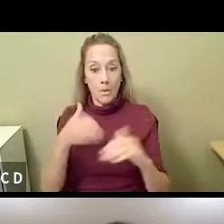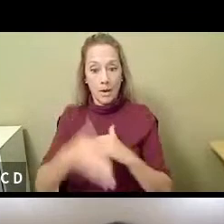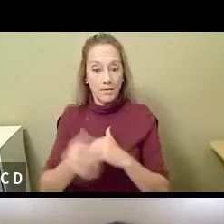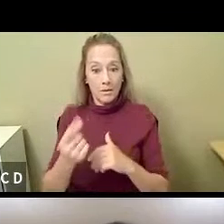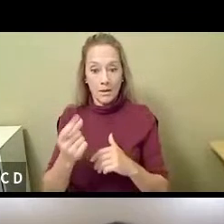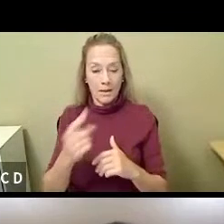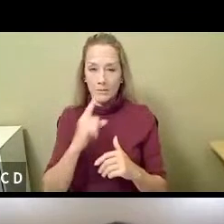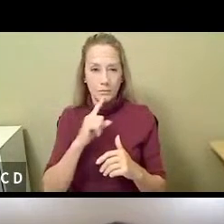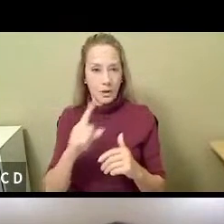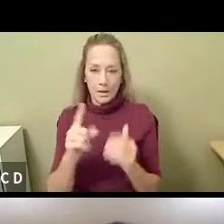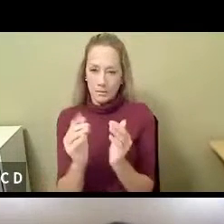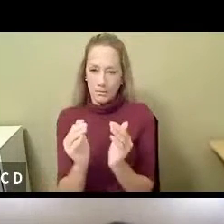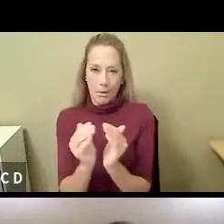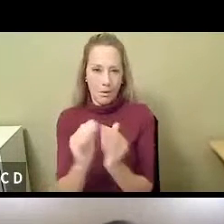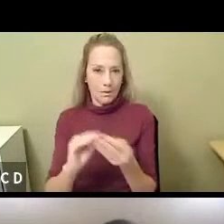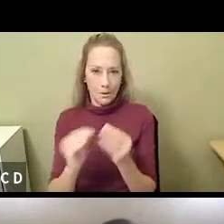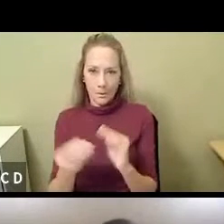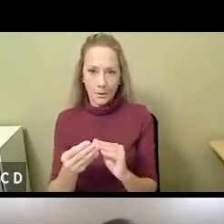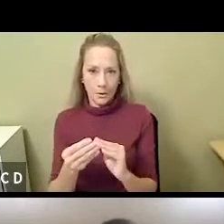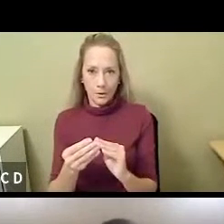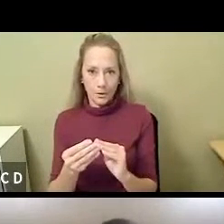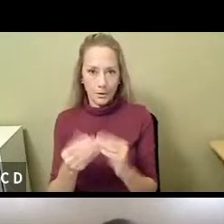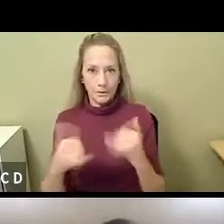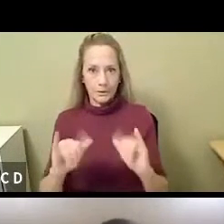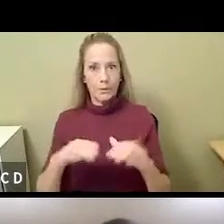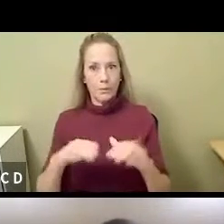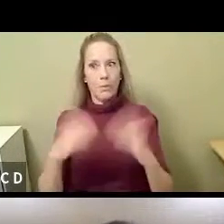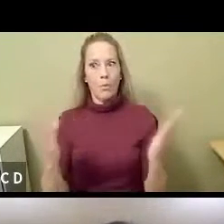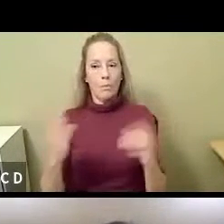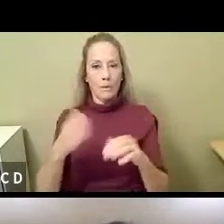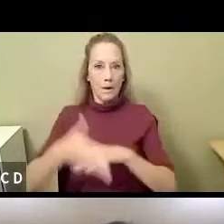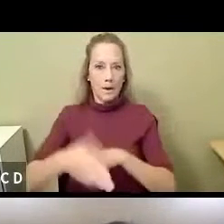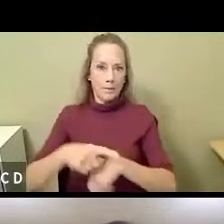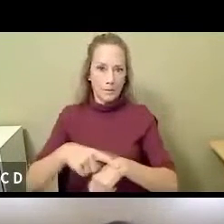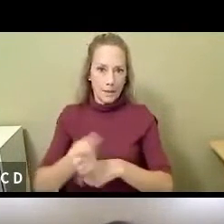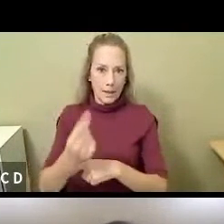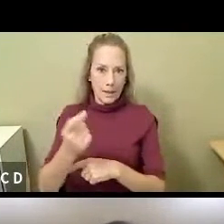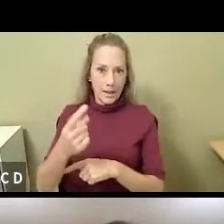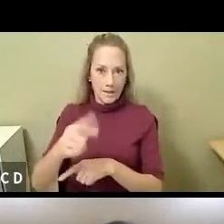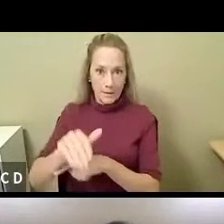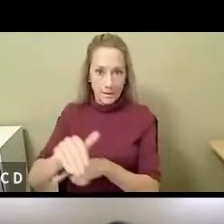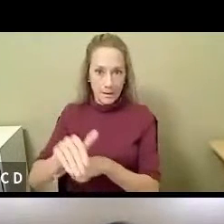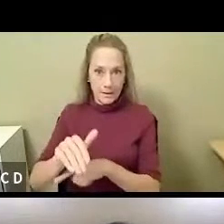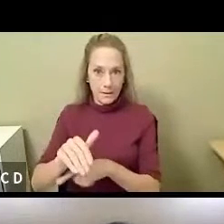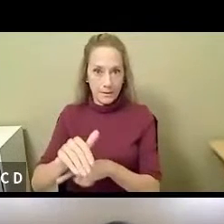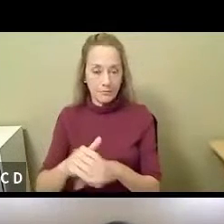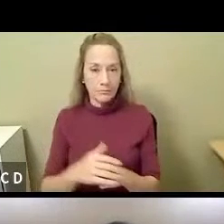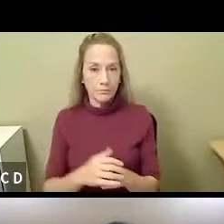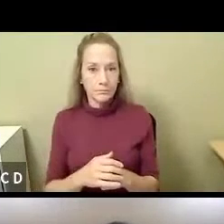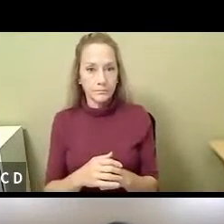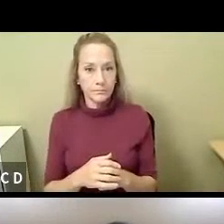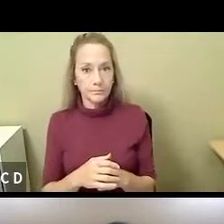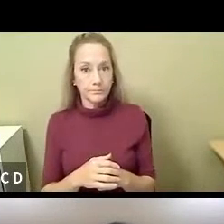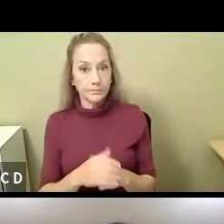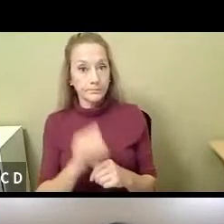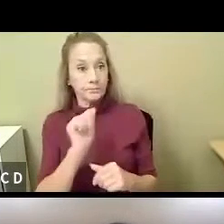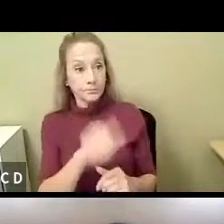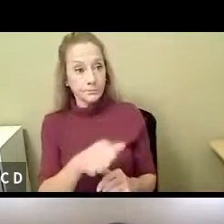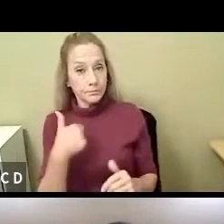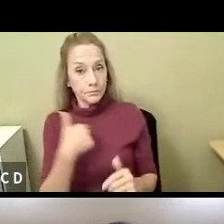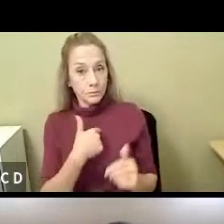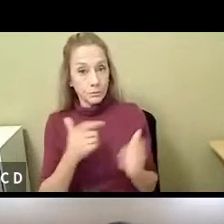very small number that we're talking about at this time. And can we just make a note to encourage folks to continue to